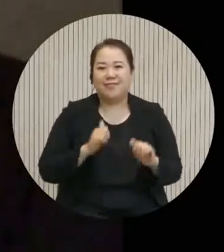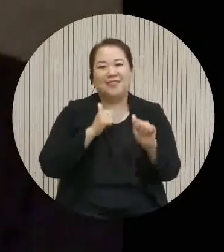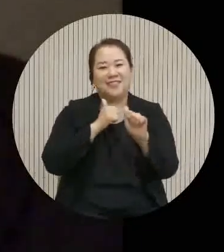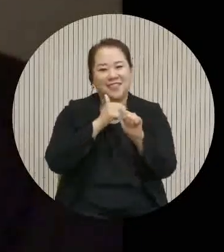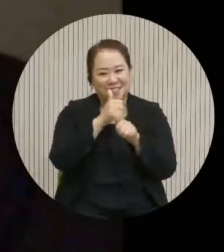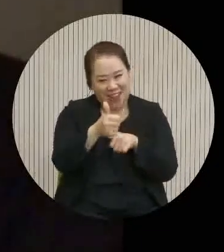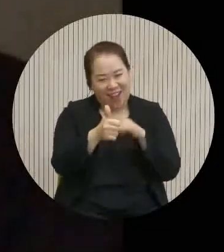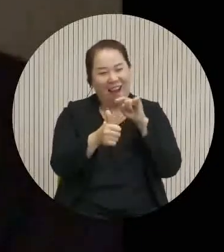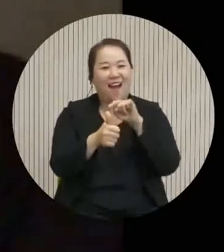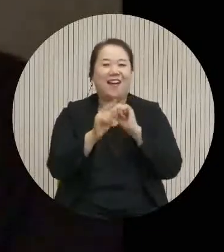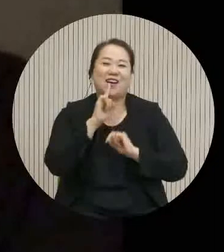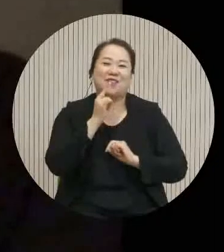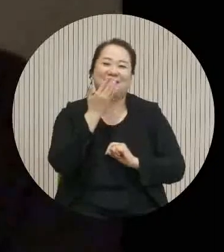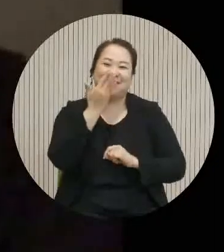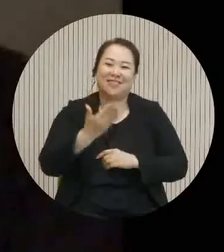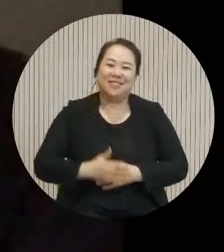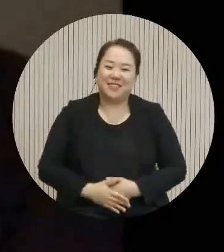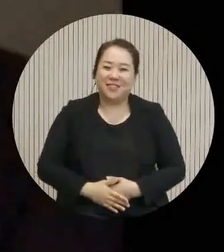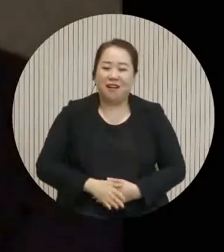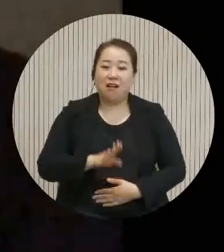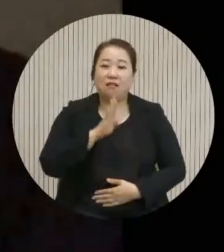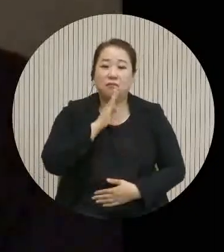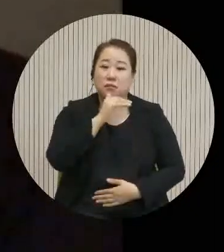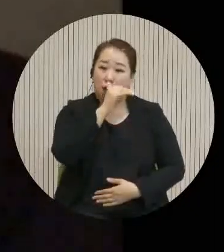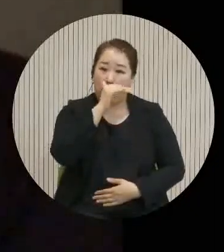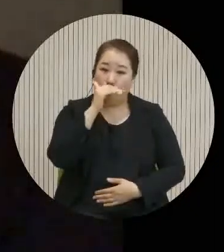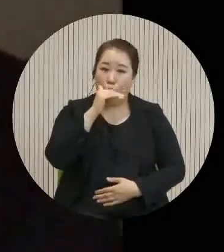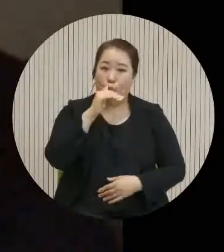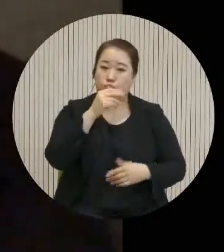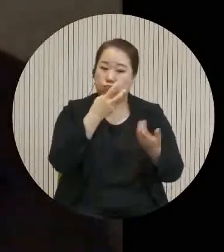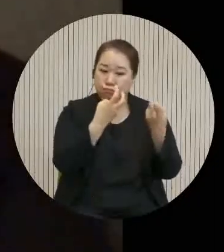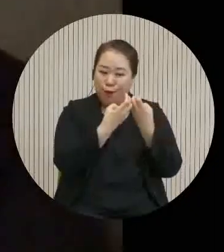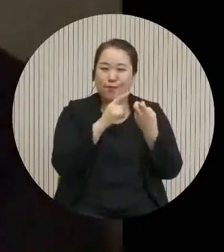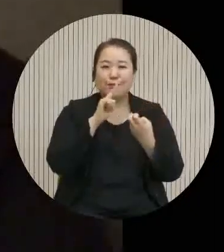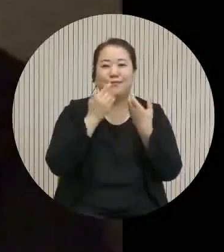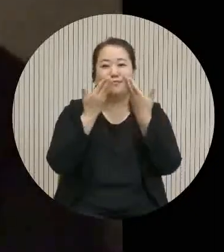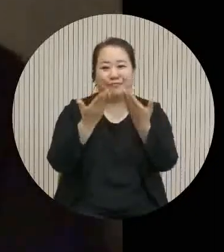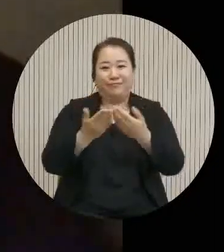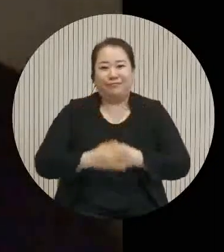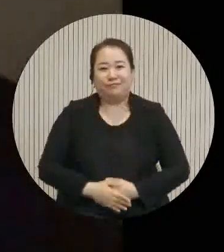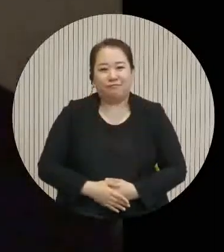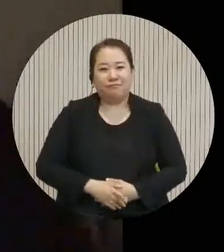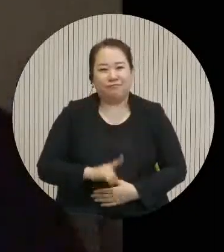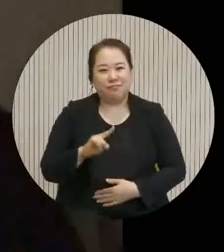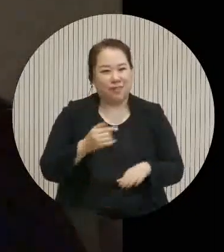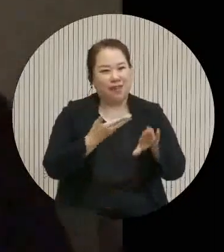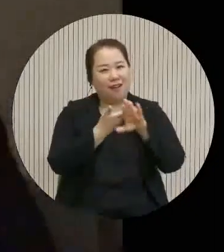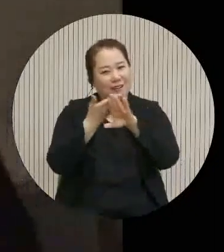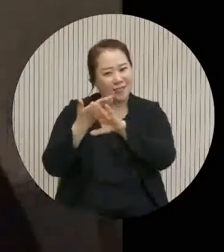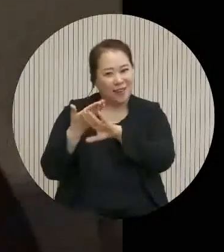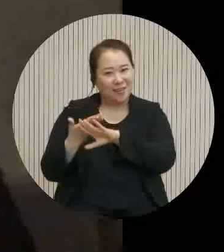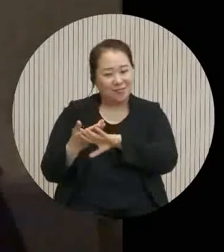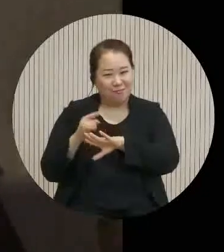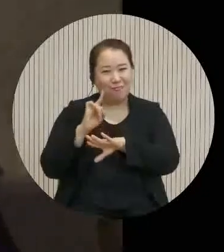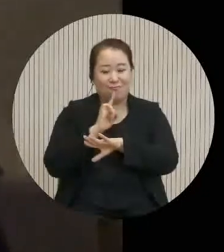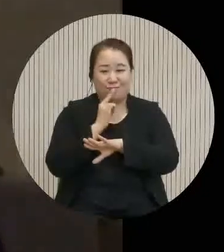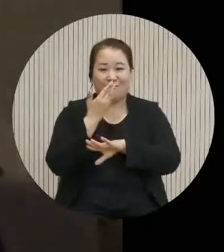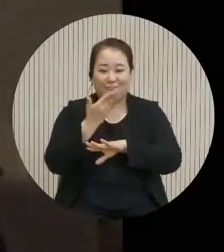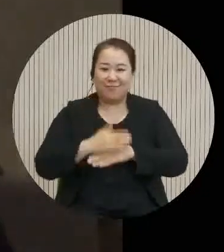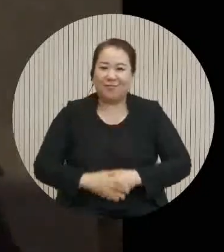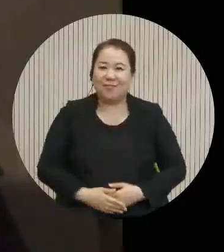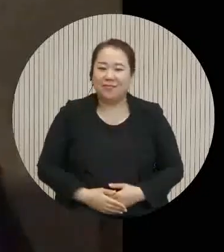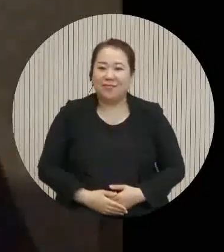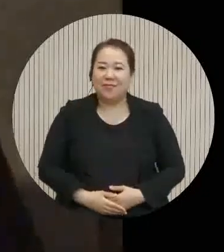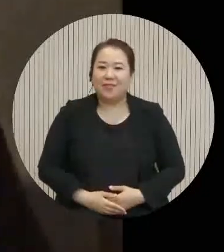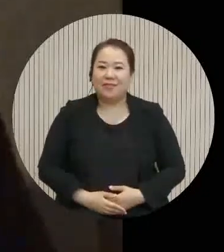study we have looked at. It has never, ever lost. Now, a critic can always say, gee, I'm not